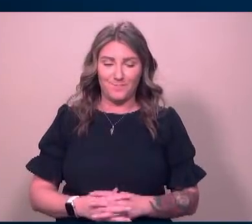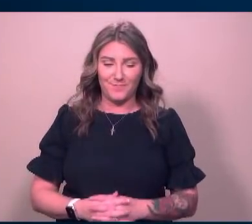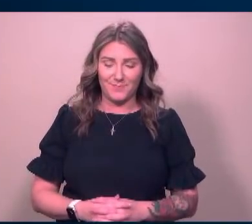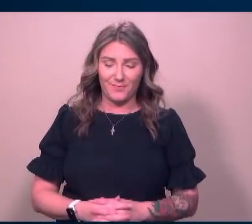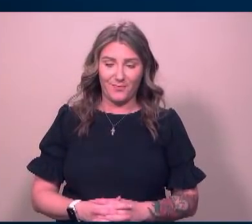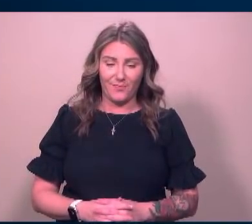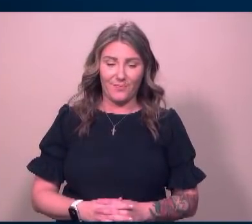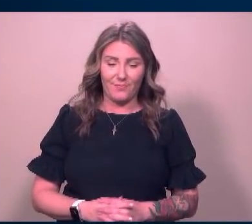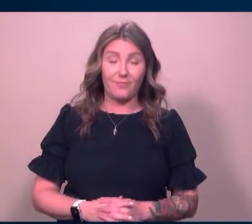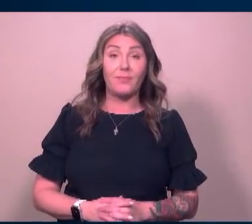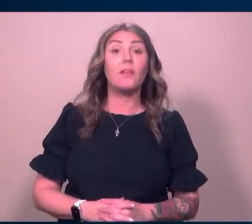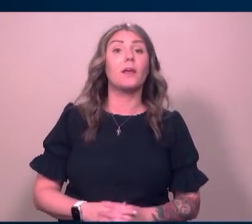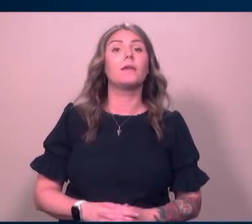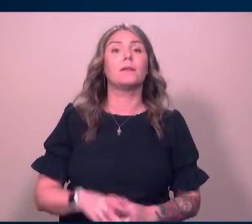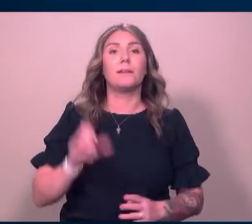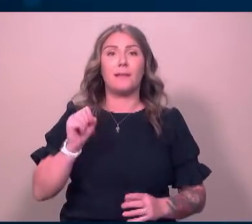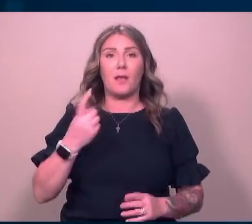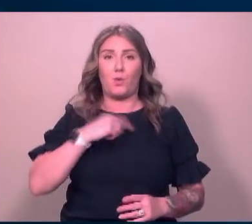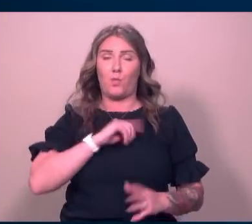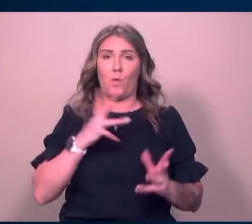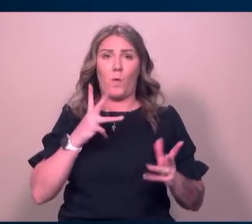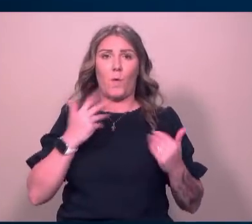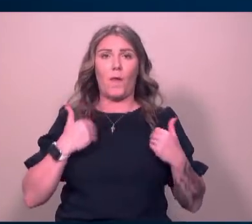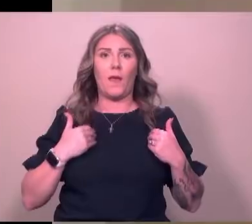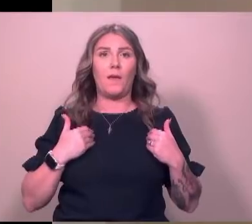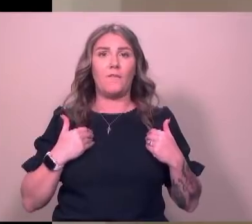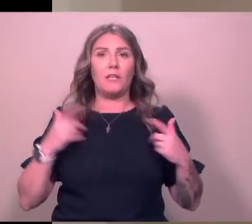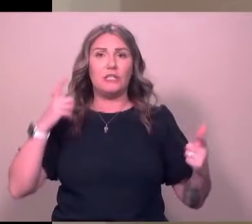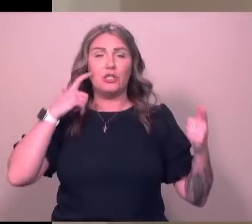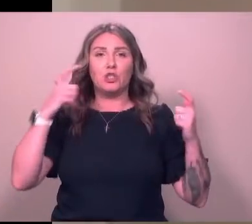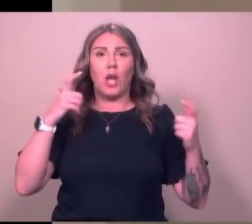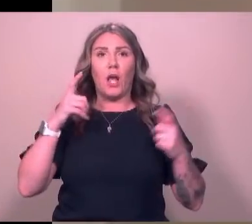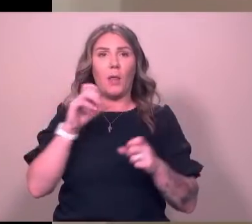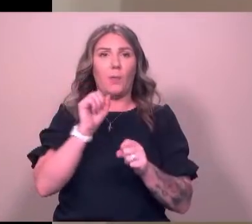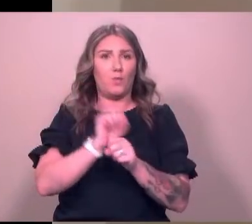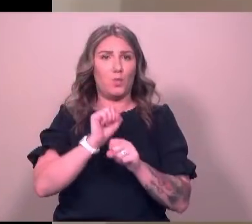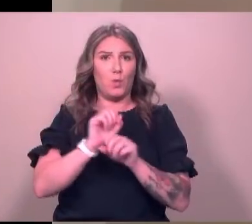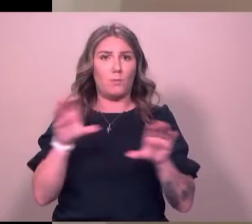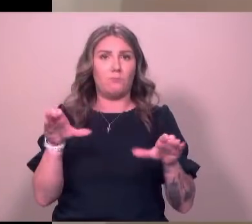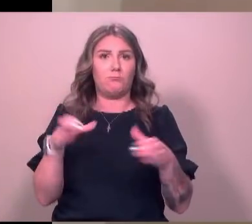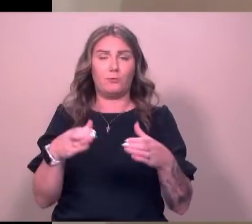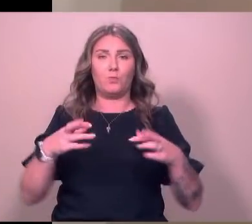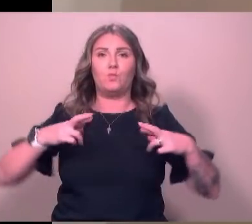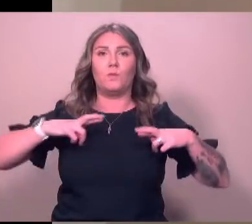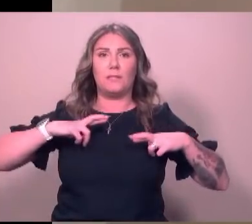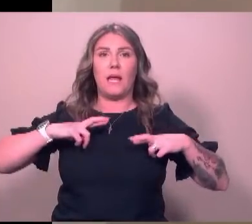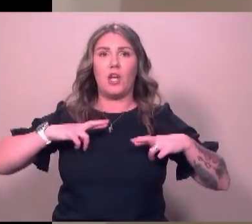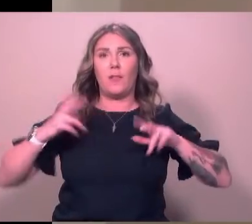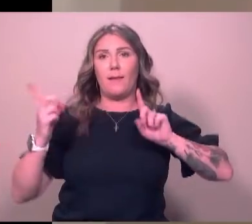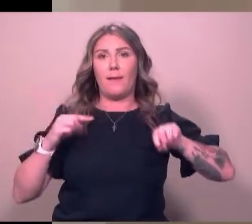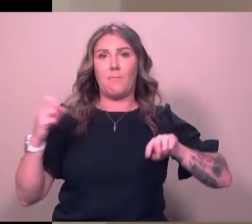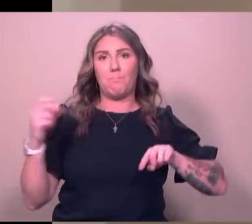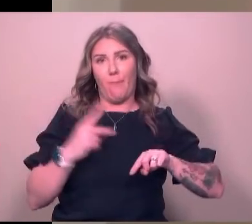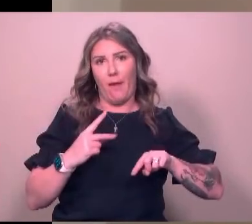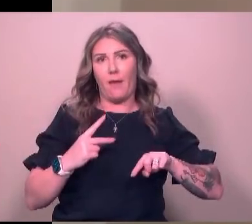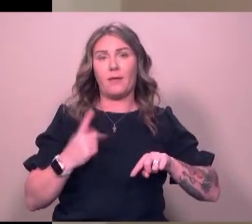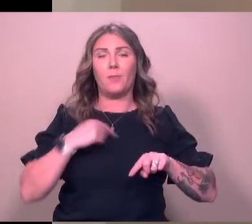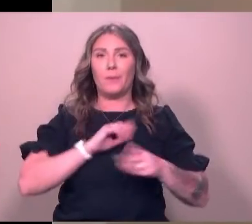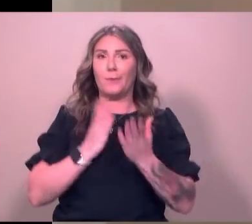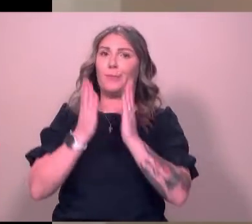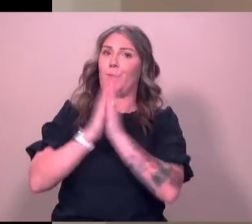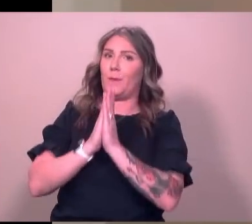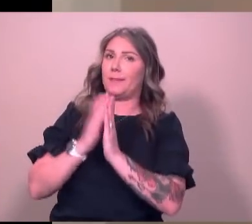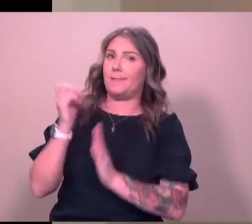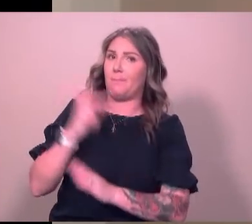Yeah, and we already have a large portion of our workforce that is retired that we requested to come